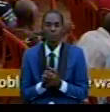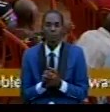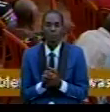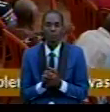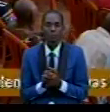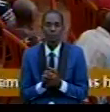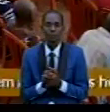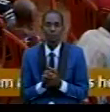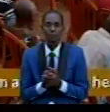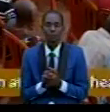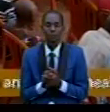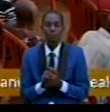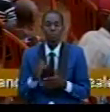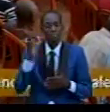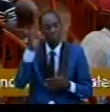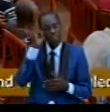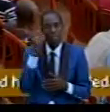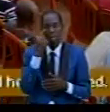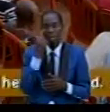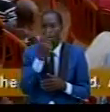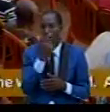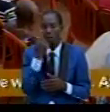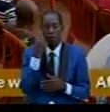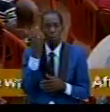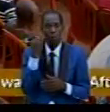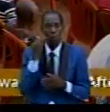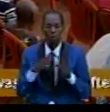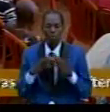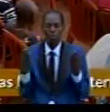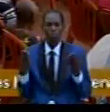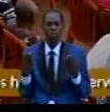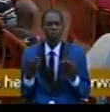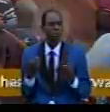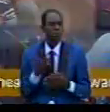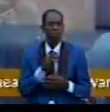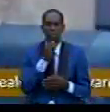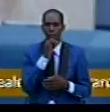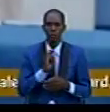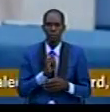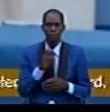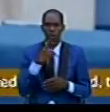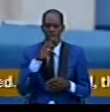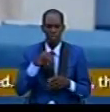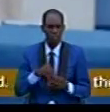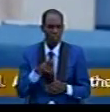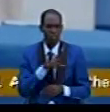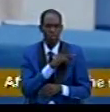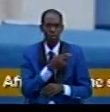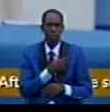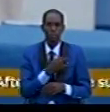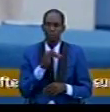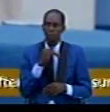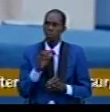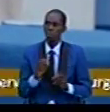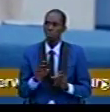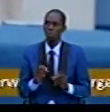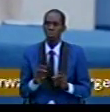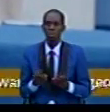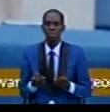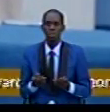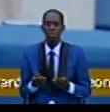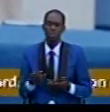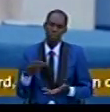My eye was open. I said, where am I is? They said, you are in hospital. I said, okay. I stand